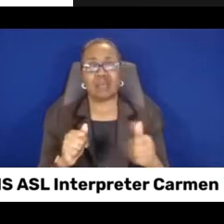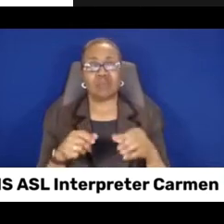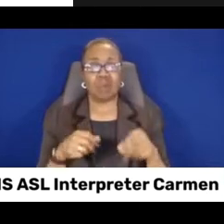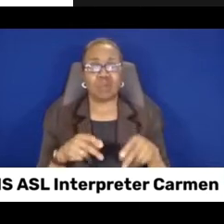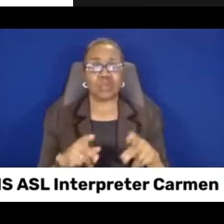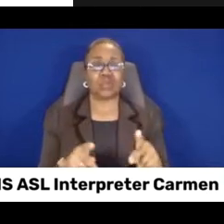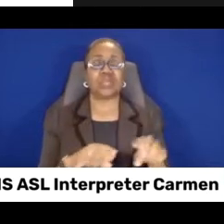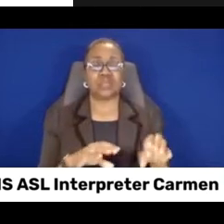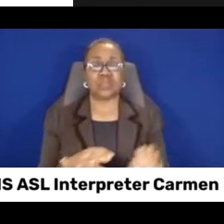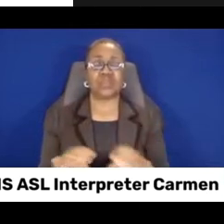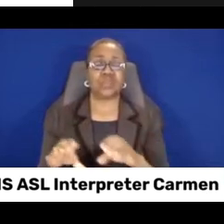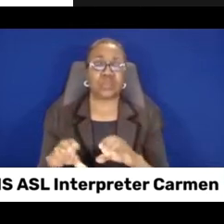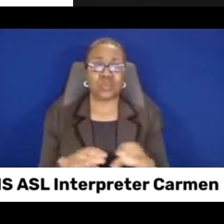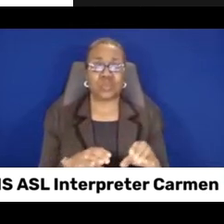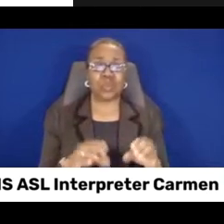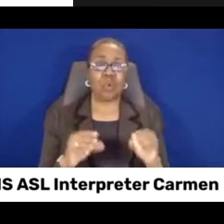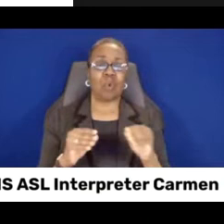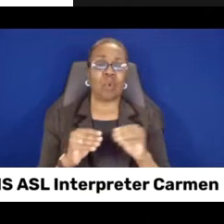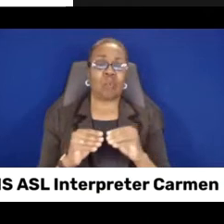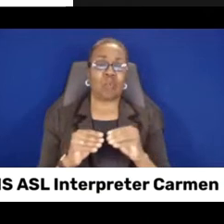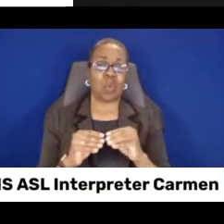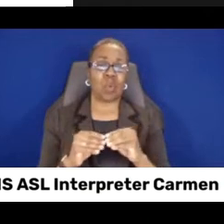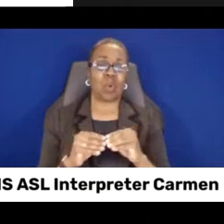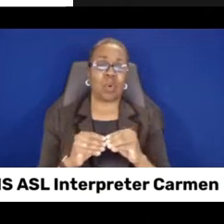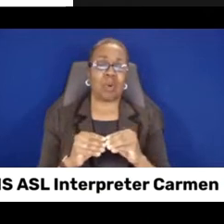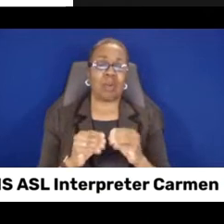to do more of it.